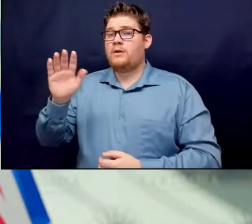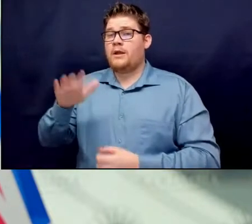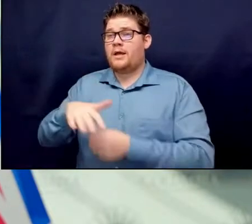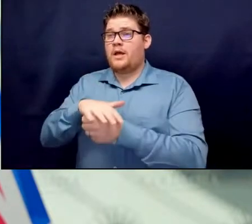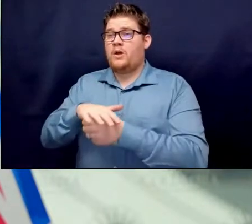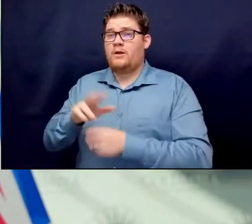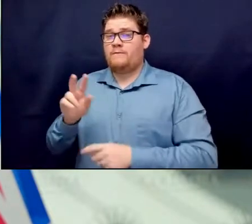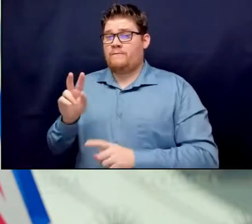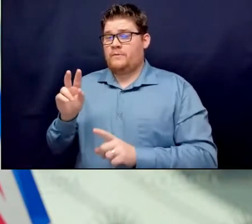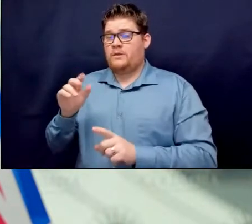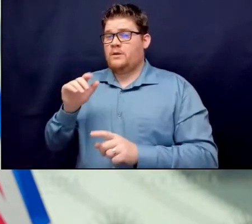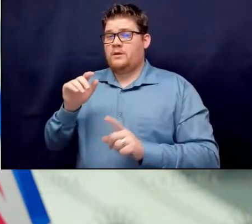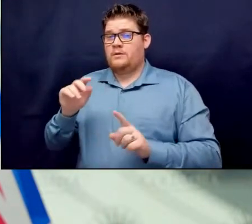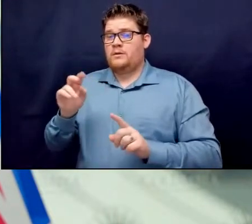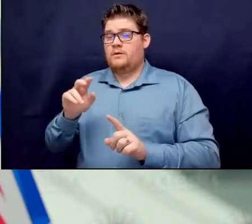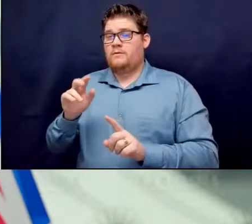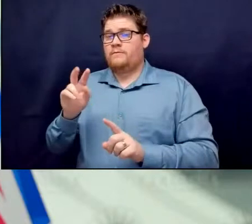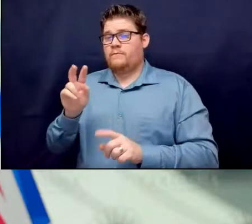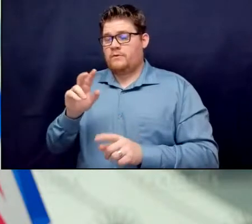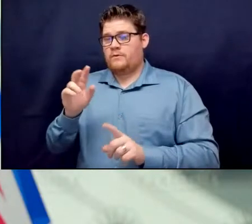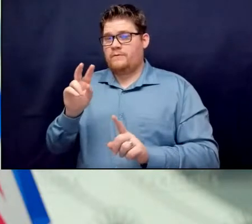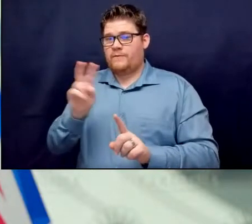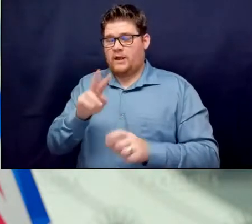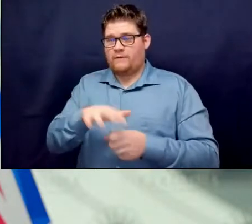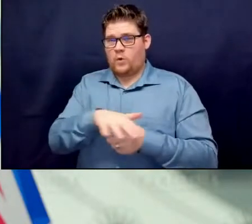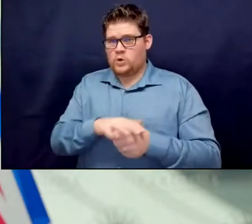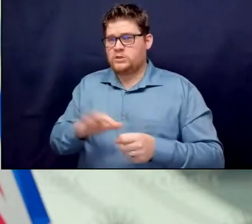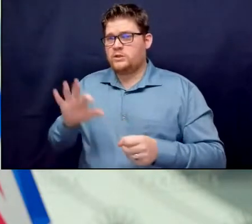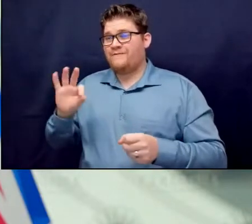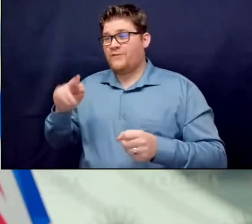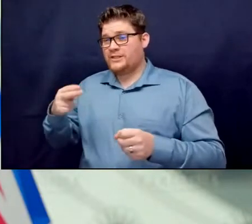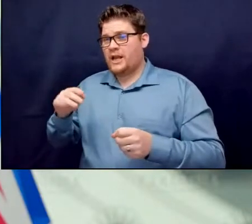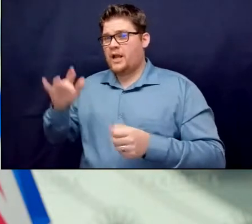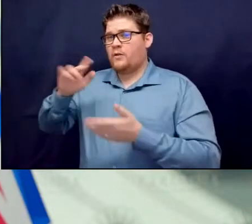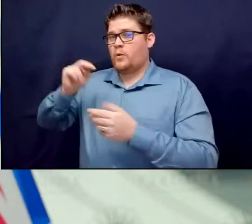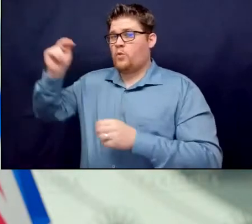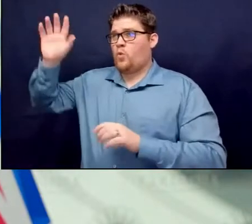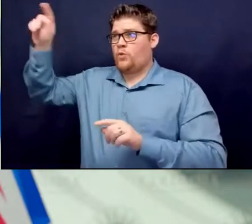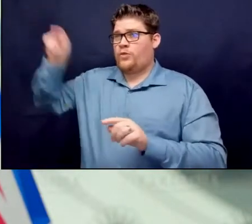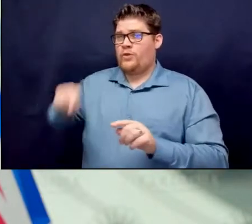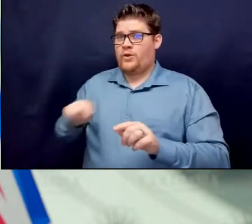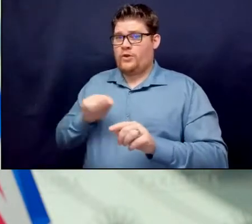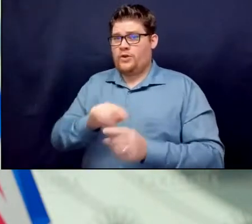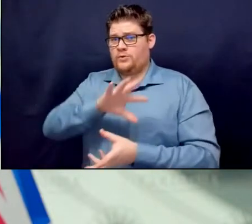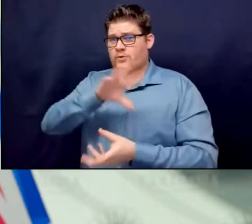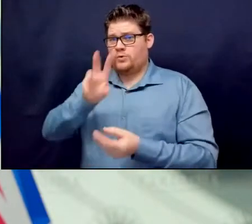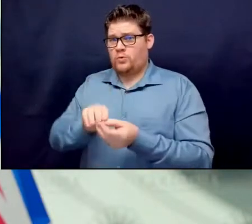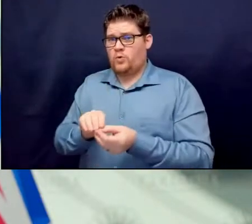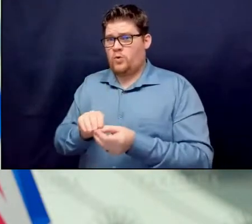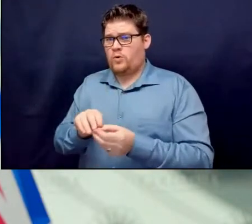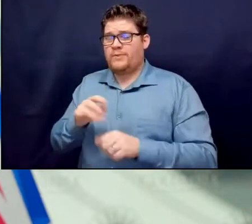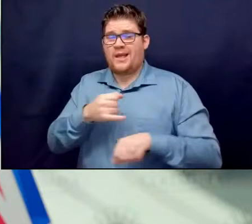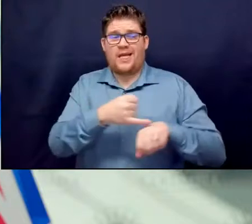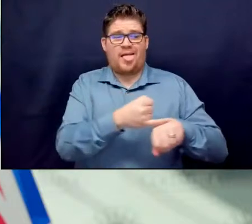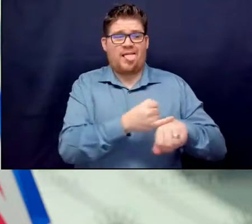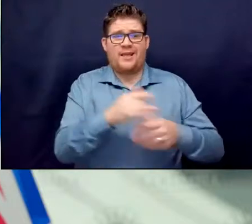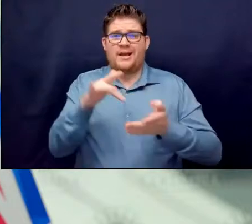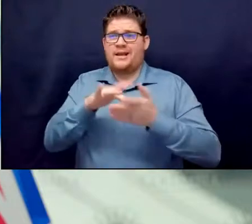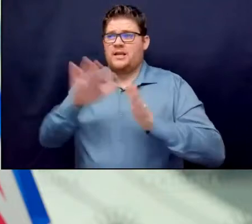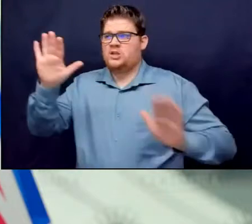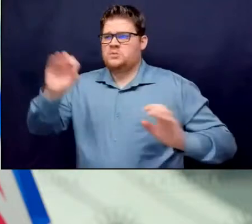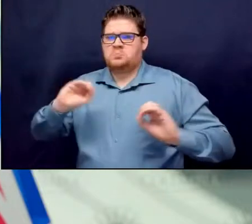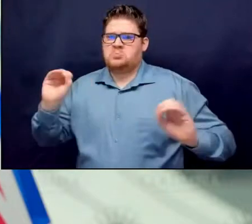to get this data to you so you could have it for comparative purposes. So across those health authorities, so PHSA, Fraser Health,